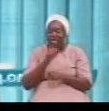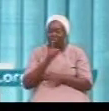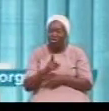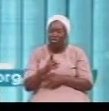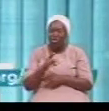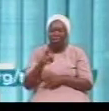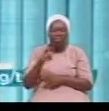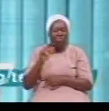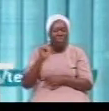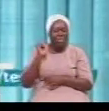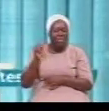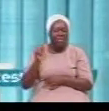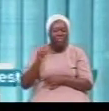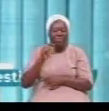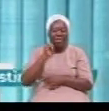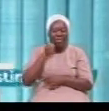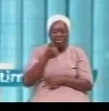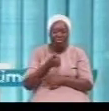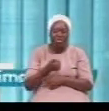you testify tomorrow.